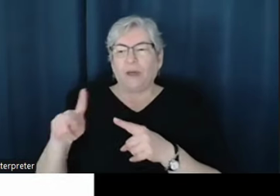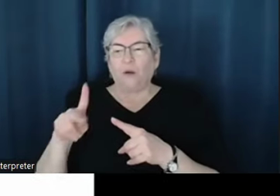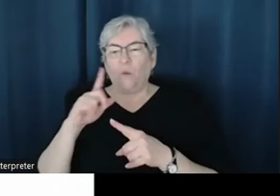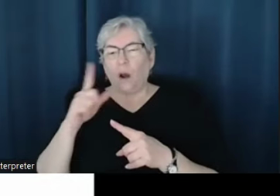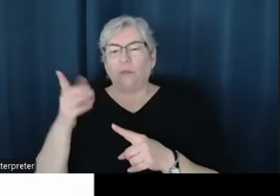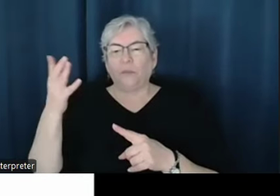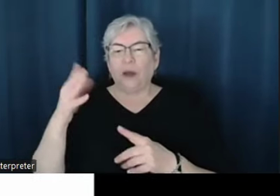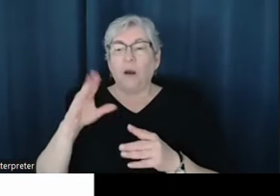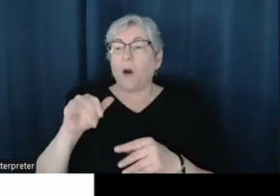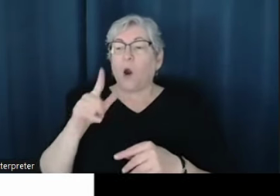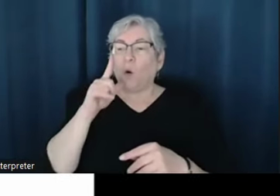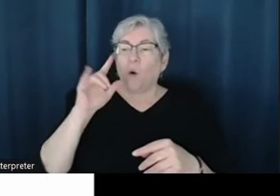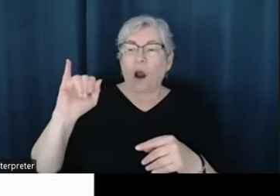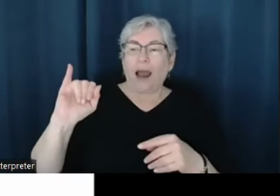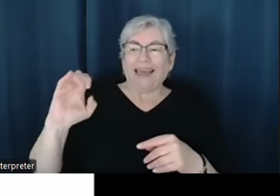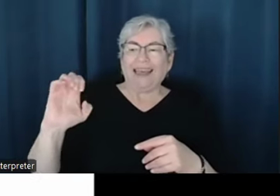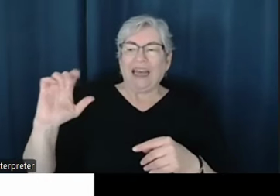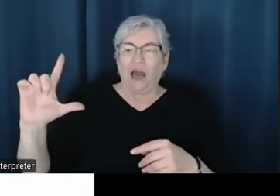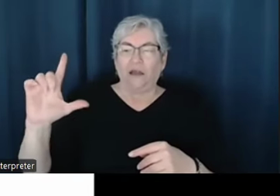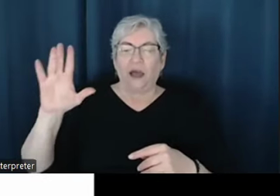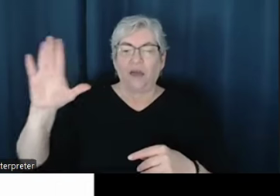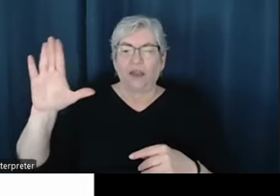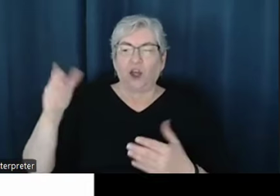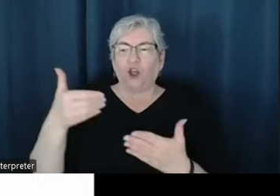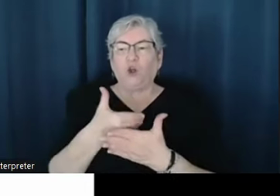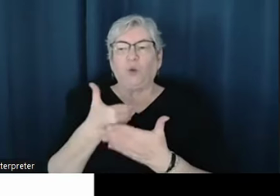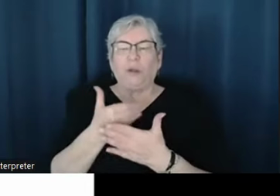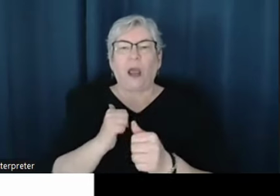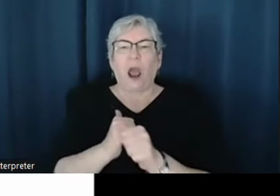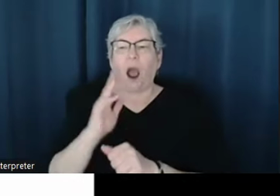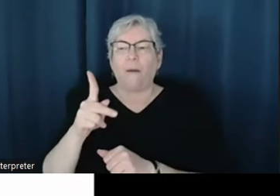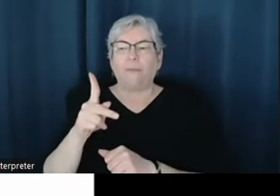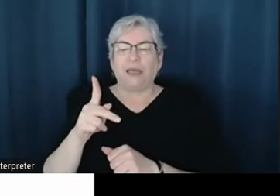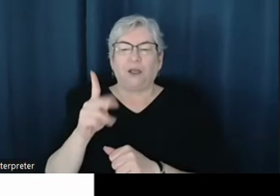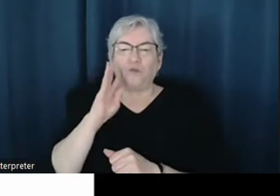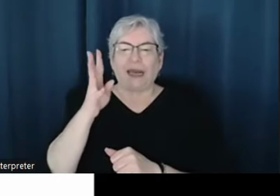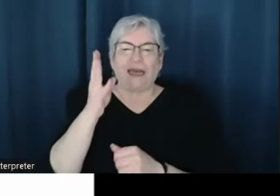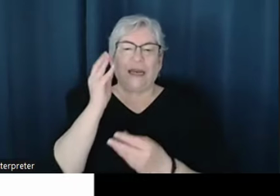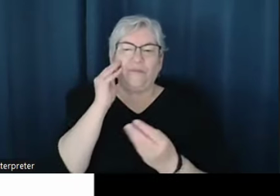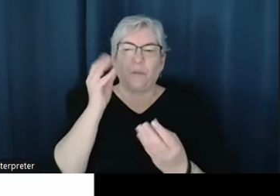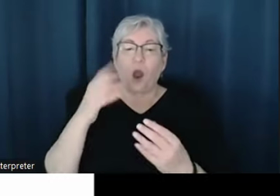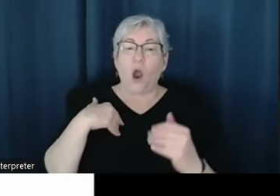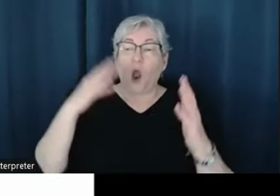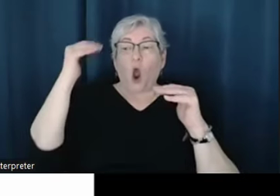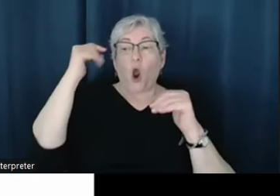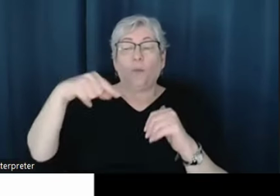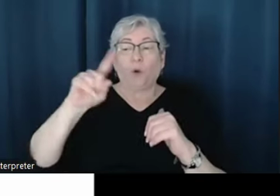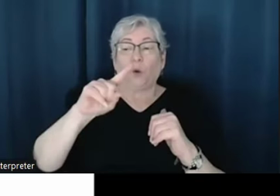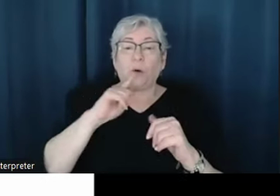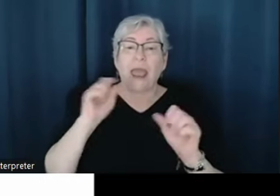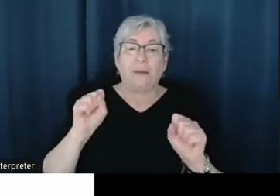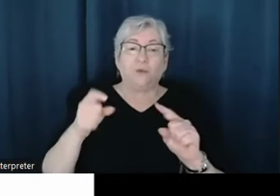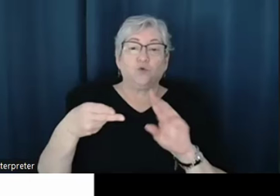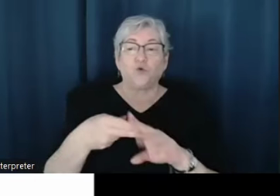by IEL and some of their newly updated and created materials. I hope you are able to